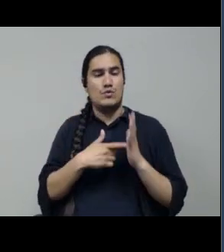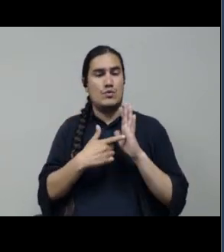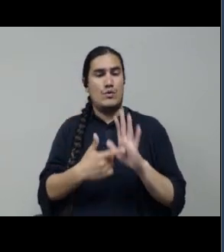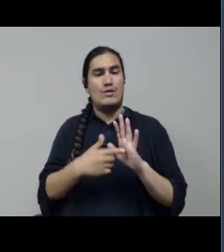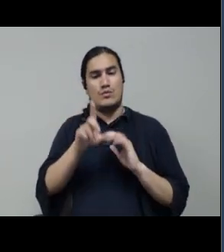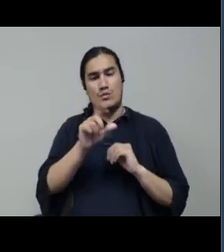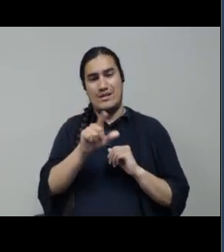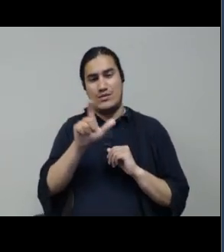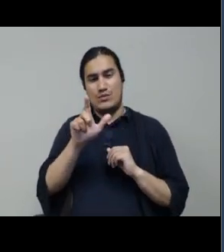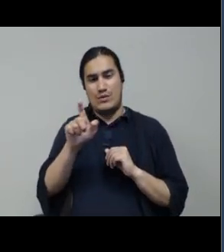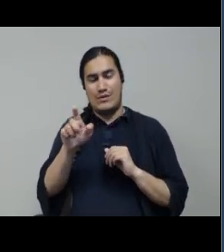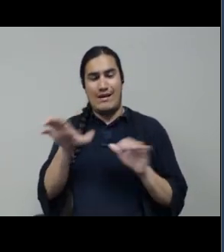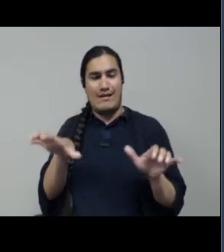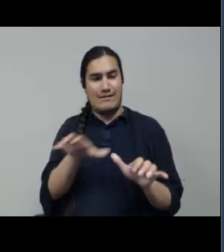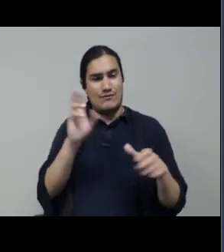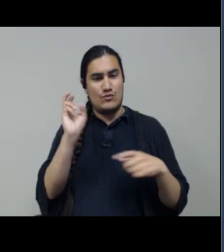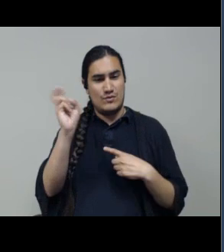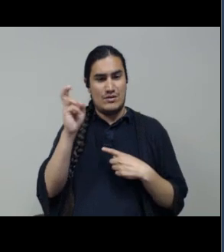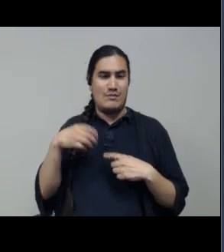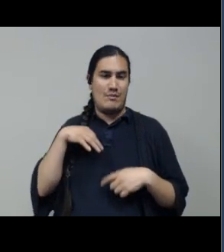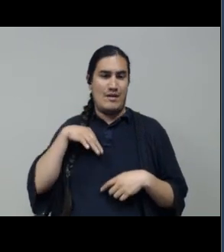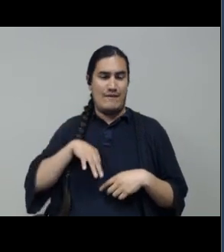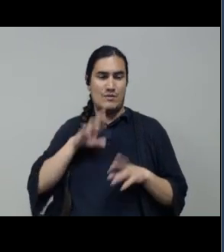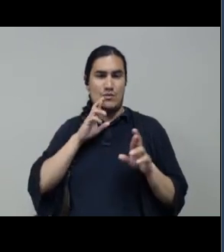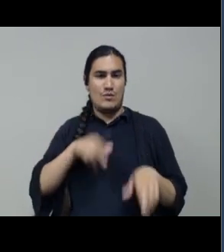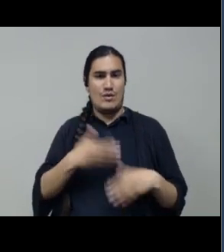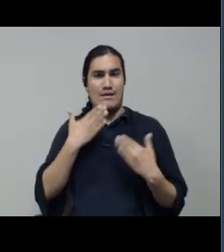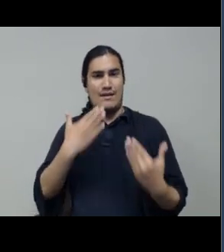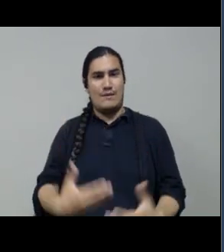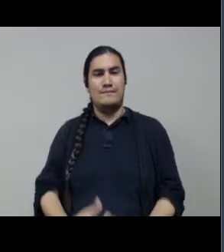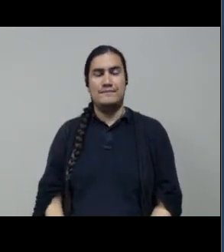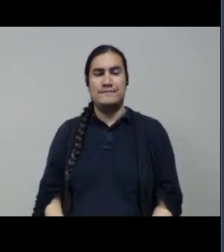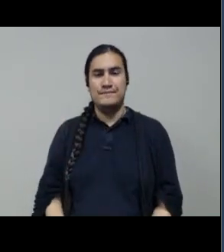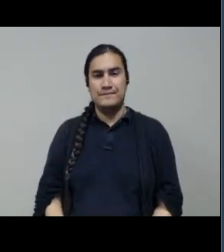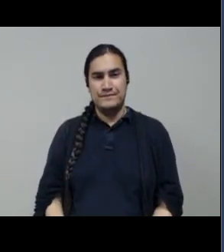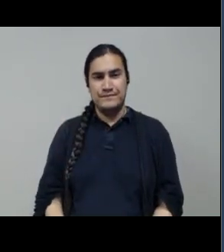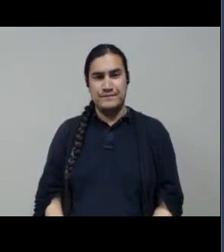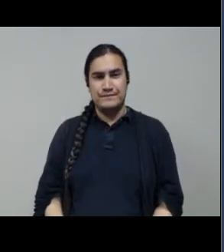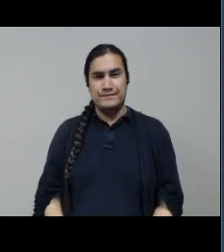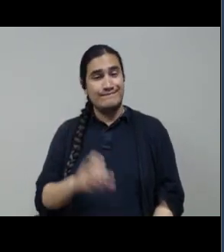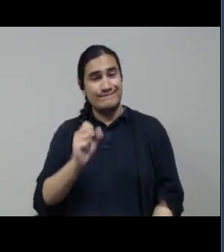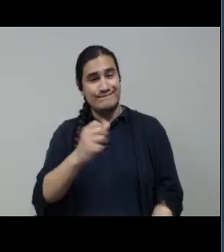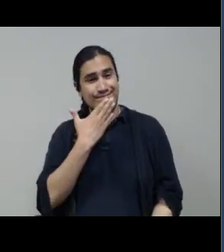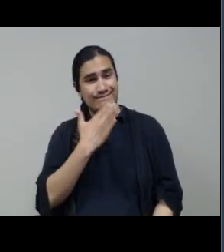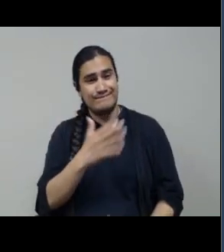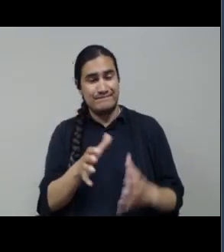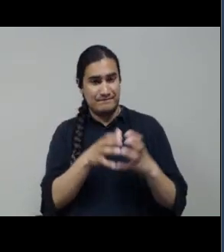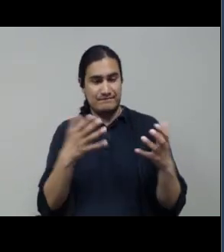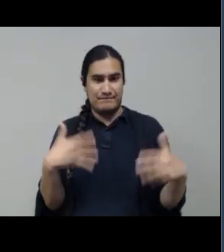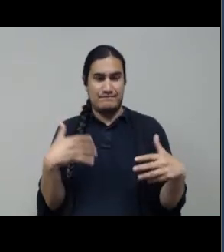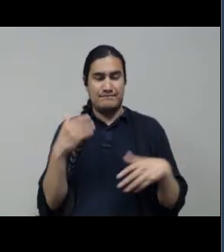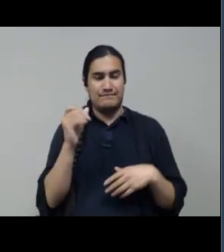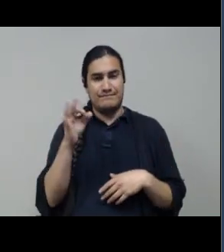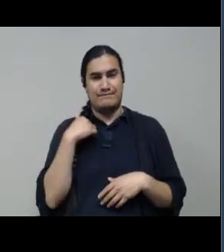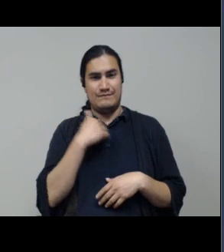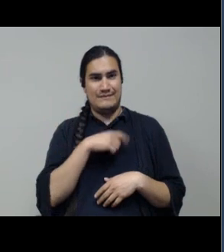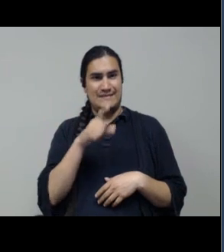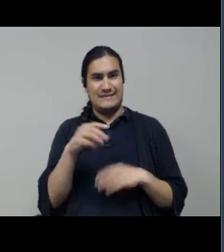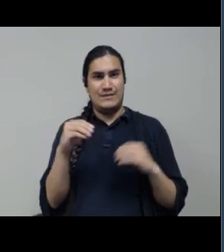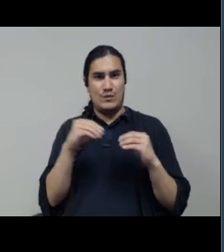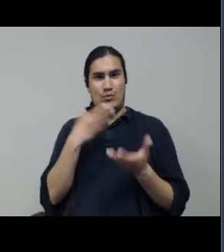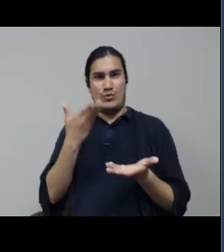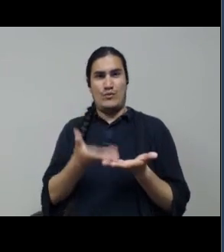Active Transportation Program Benefits Report. Thank you. Yes, thank you so much. And boy, if we needed any more proof